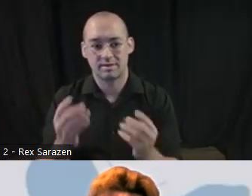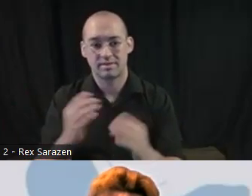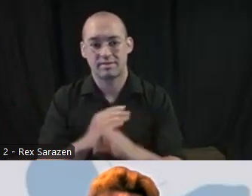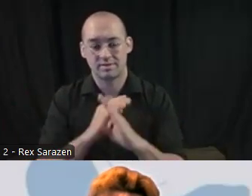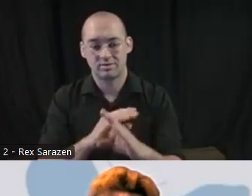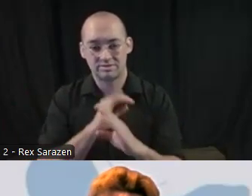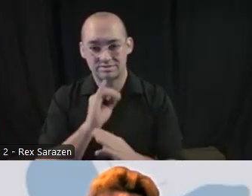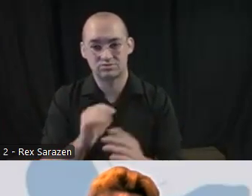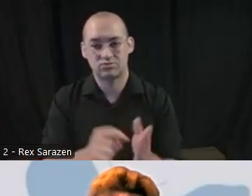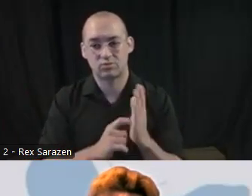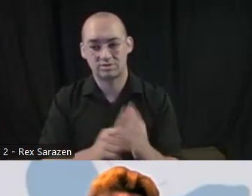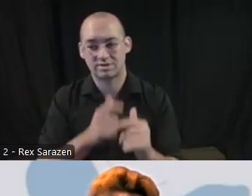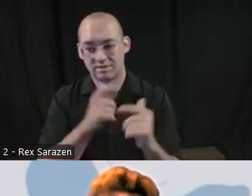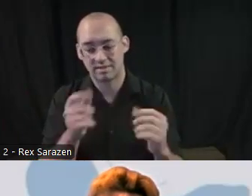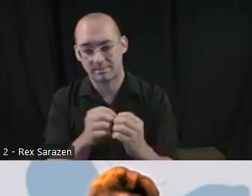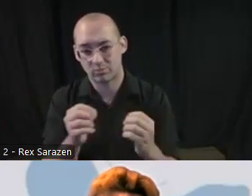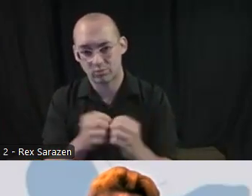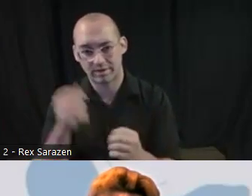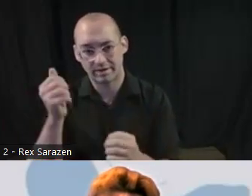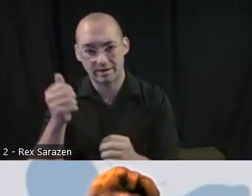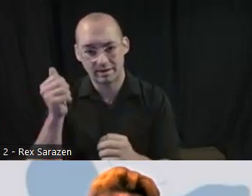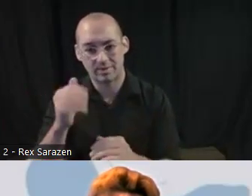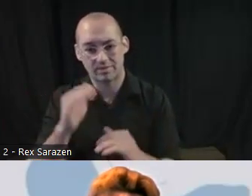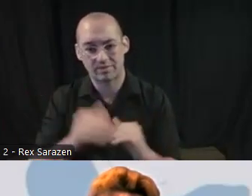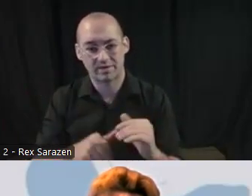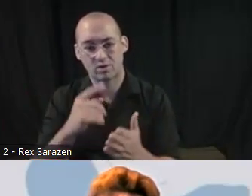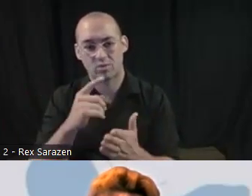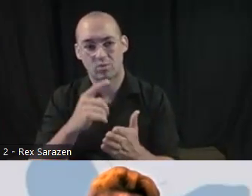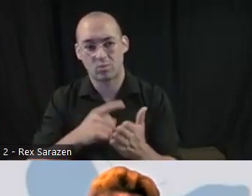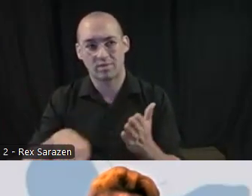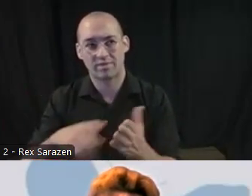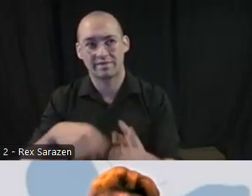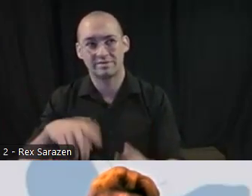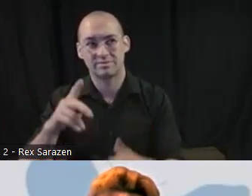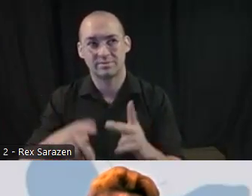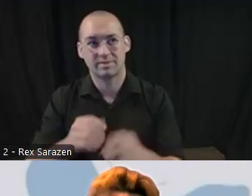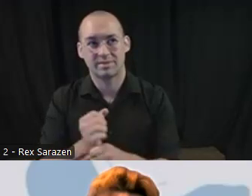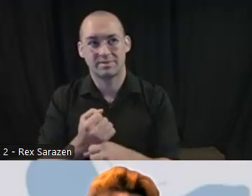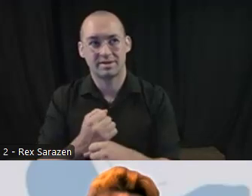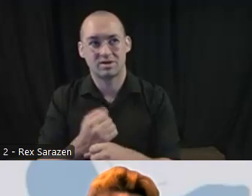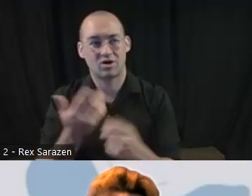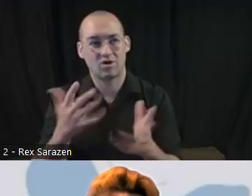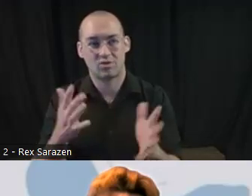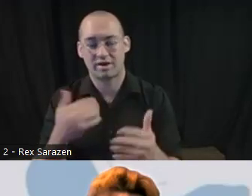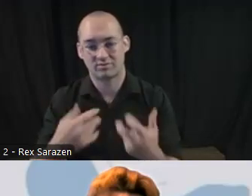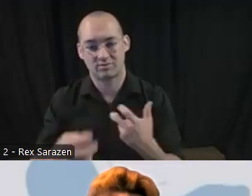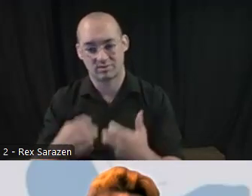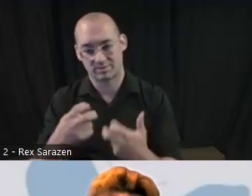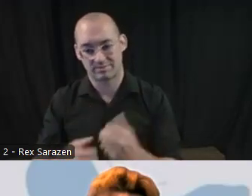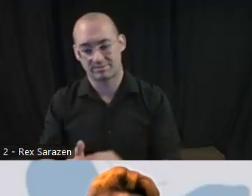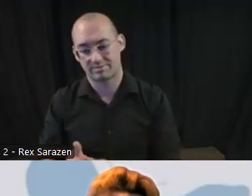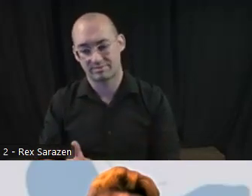require a lot more income than what these individuals make. And so we're already facing an uphill battle.